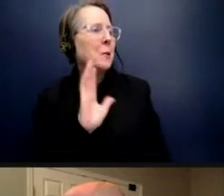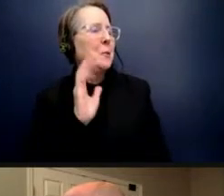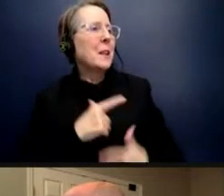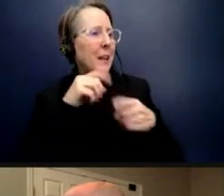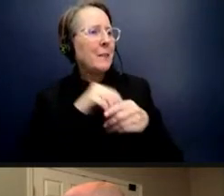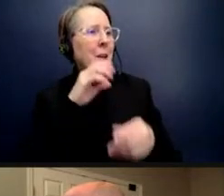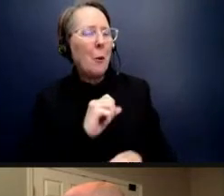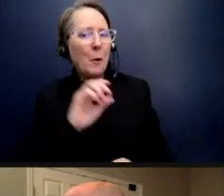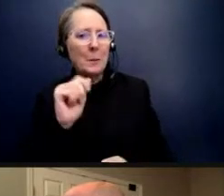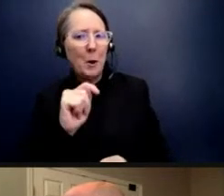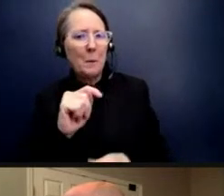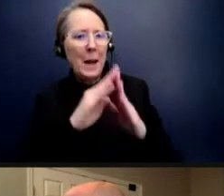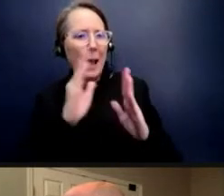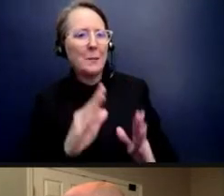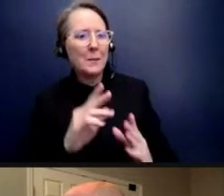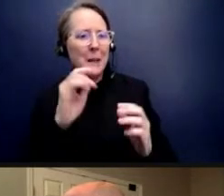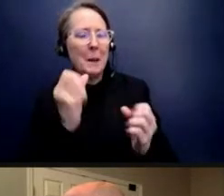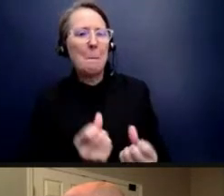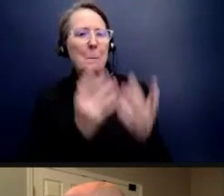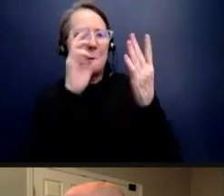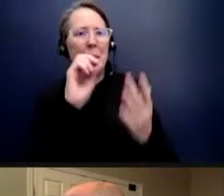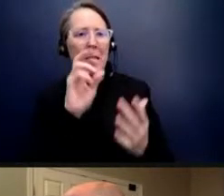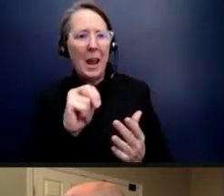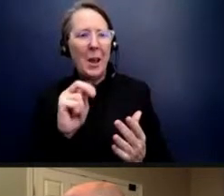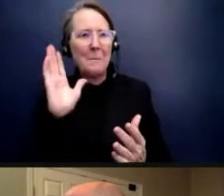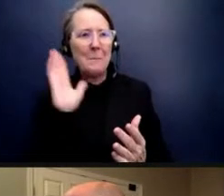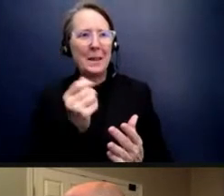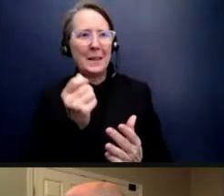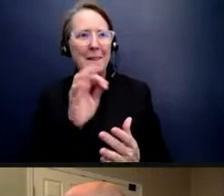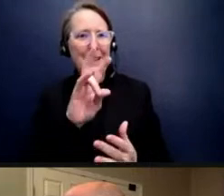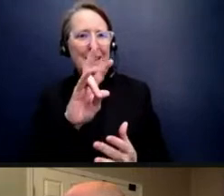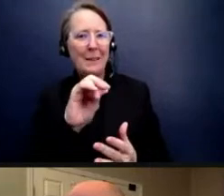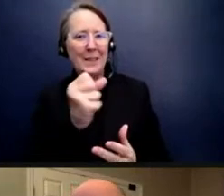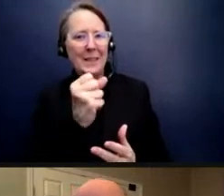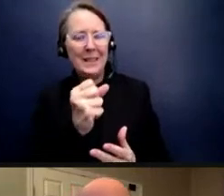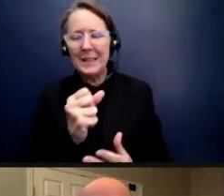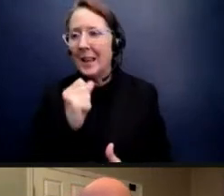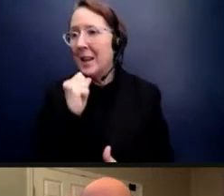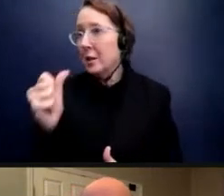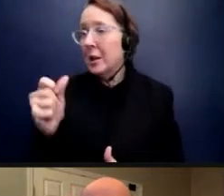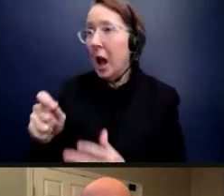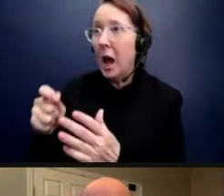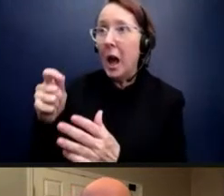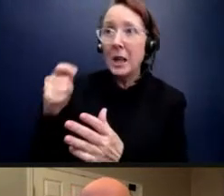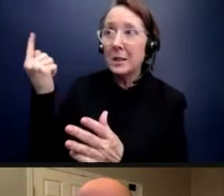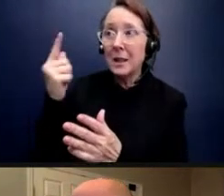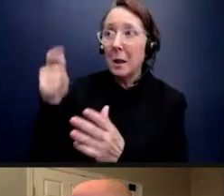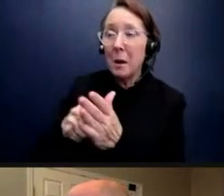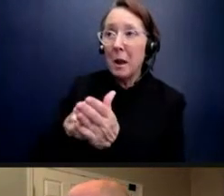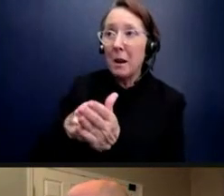apartment house that burned down back in the 70s. Not arson, I hope, Mr. Mayor.